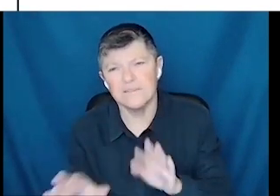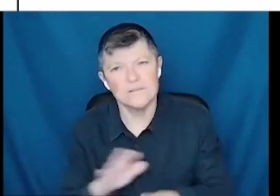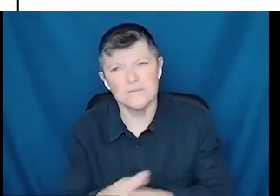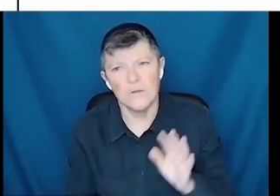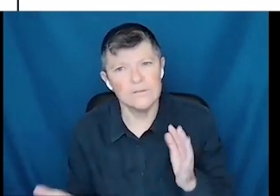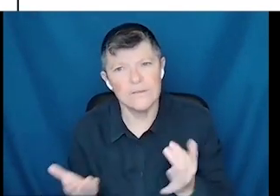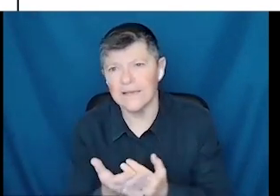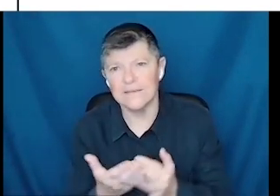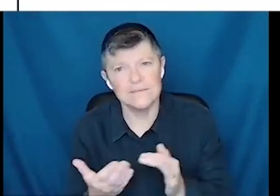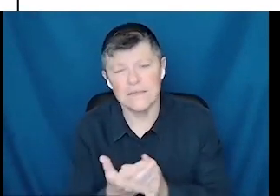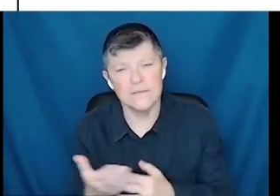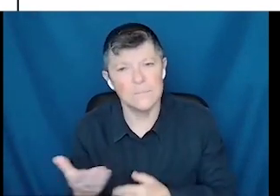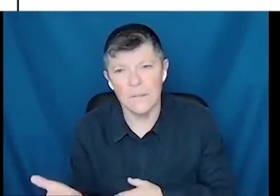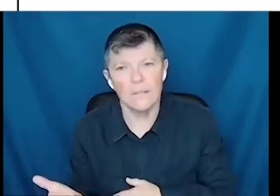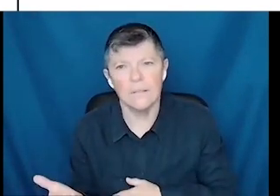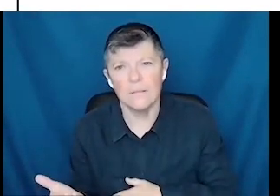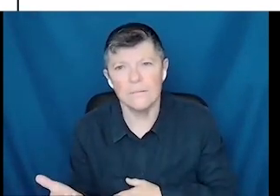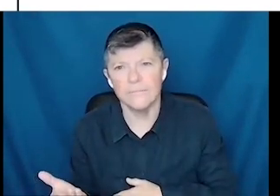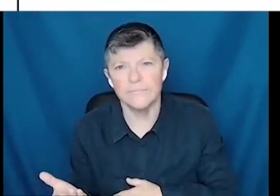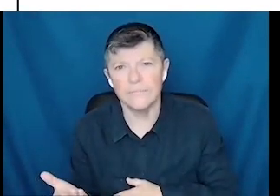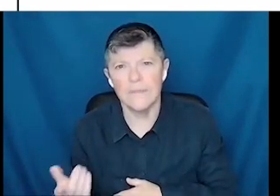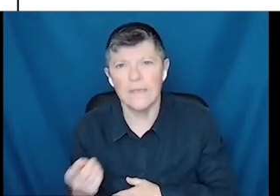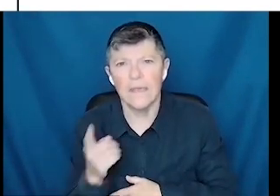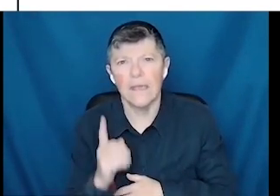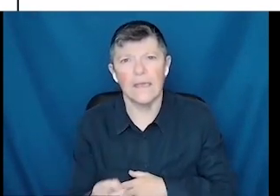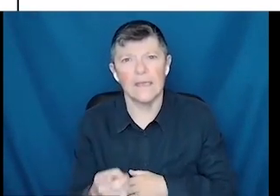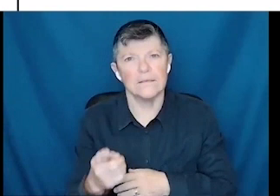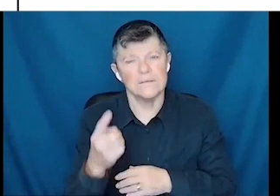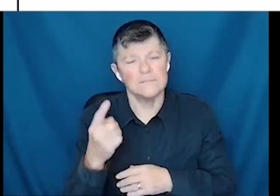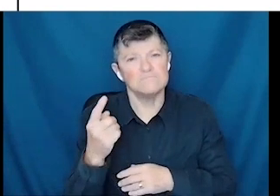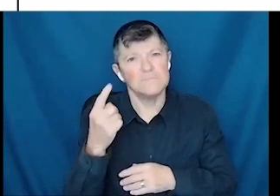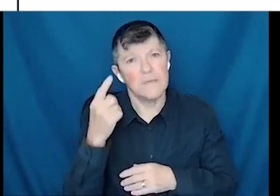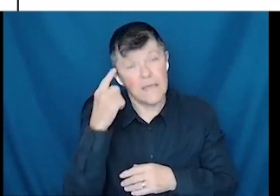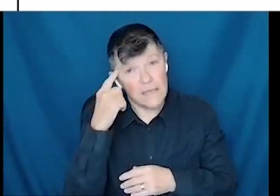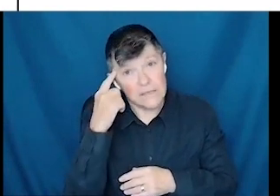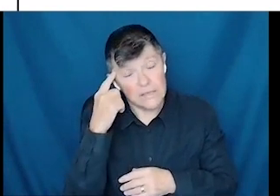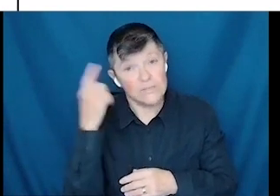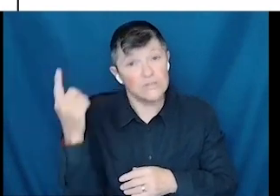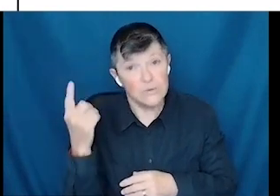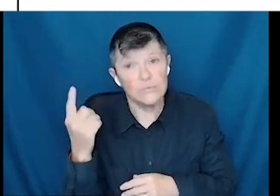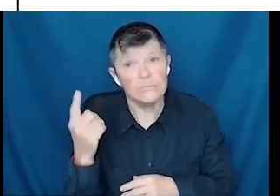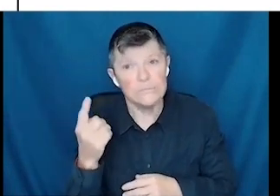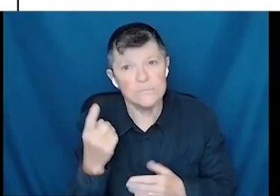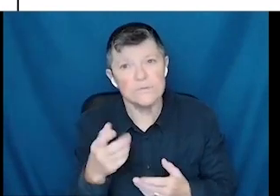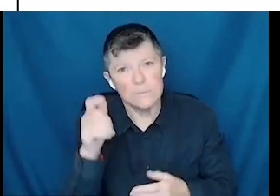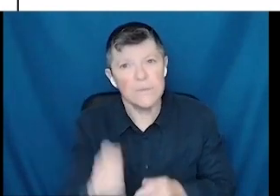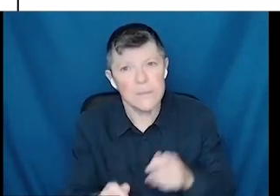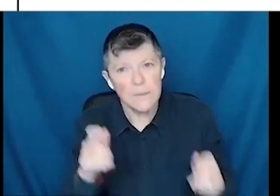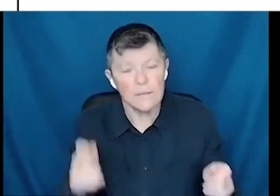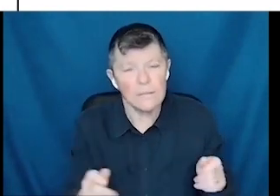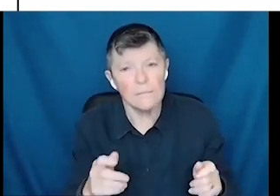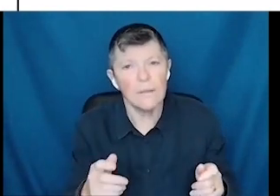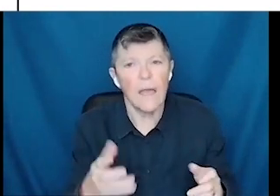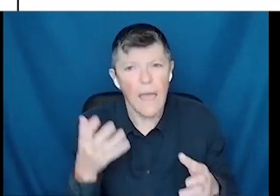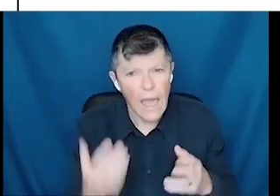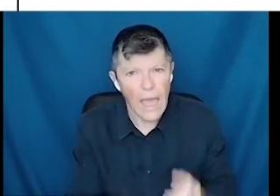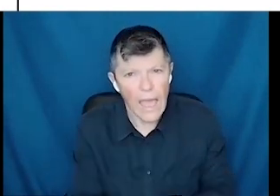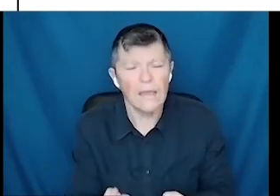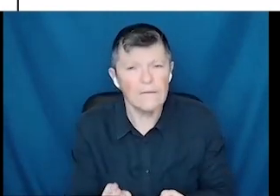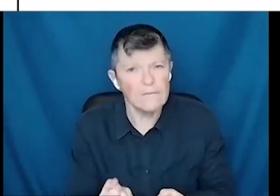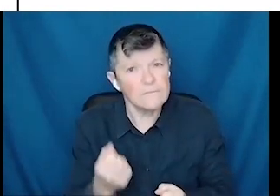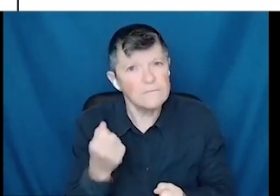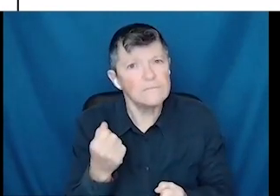It assumes an intrinsic understanding of what I'm talking about. Whereas through the process